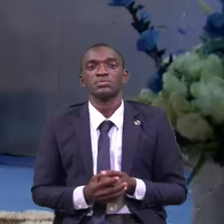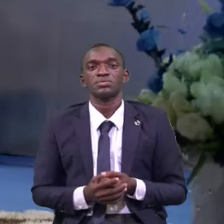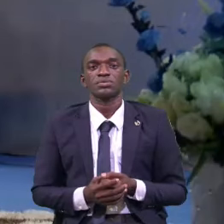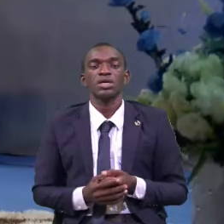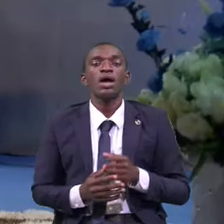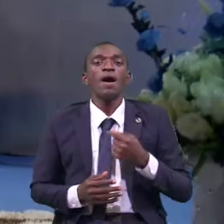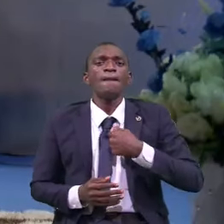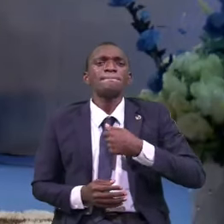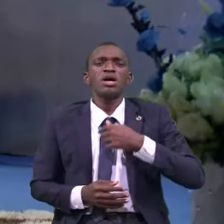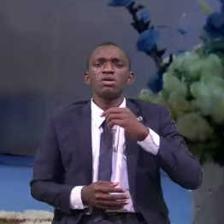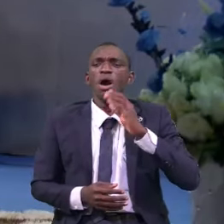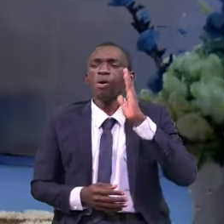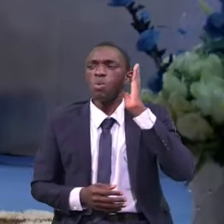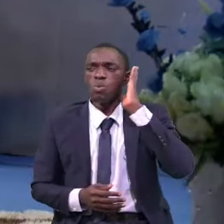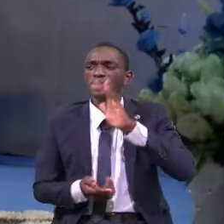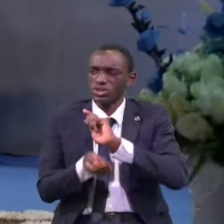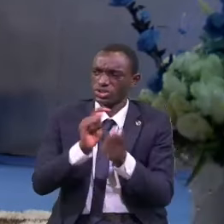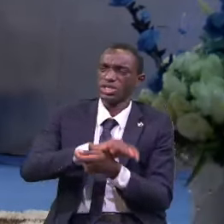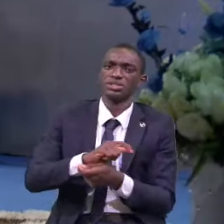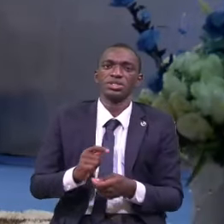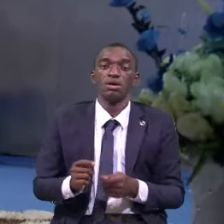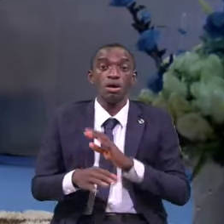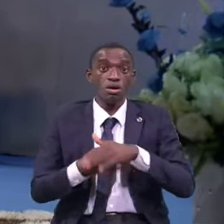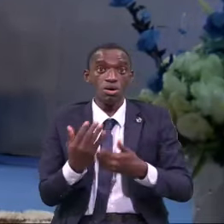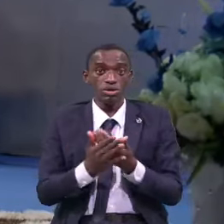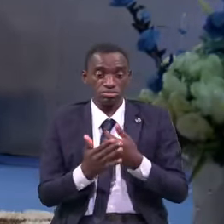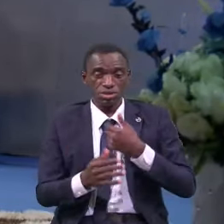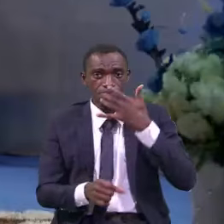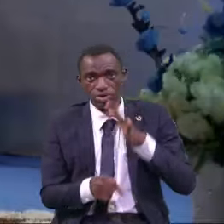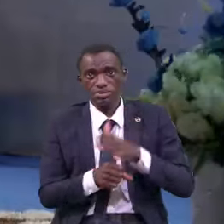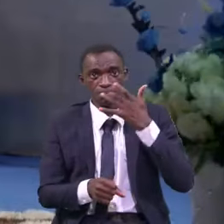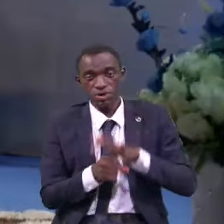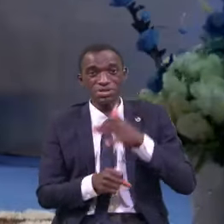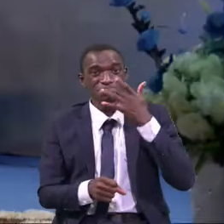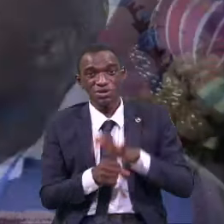I will turn over a new leaf. All the promises you give to yourself,